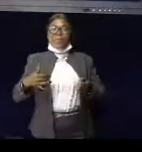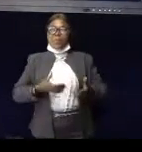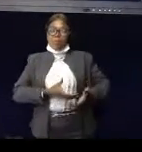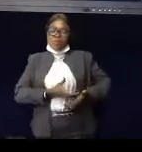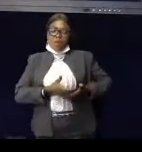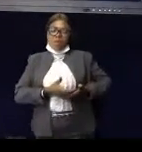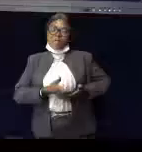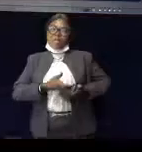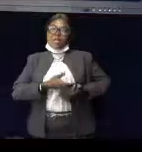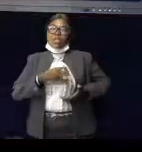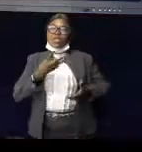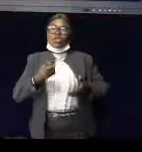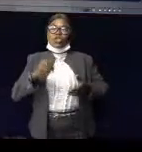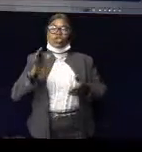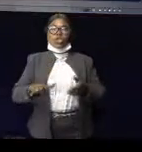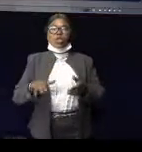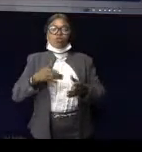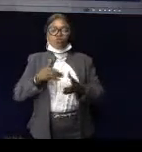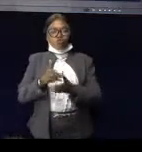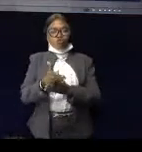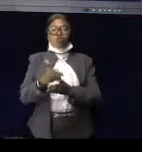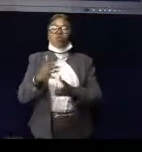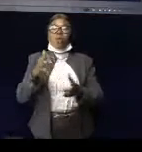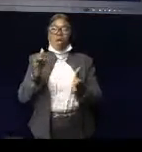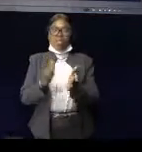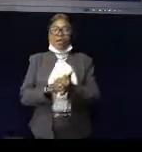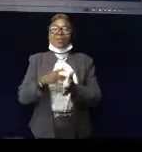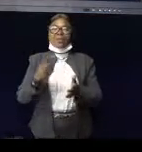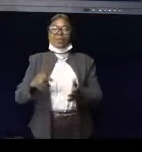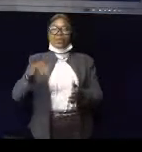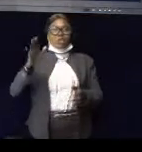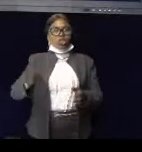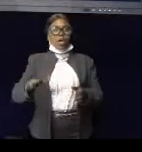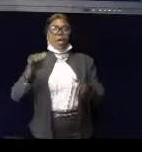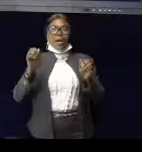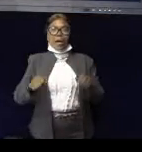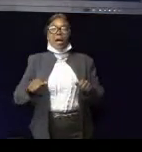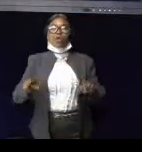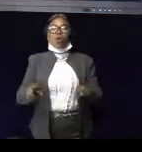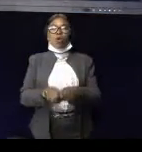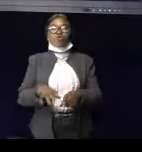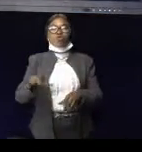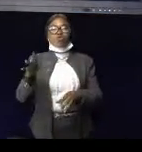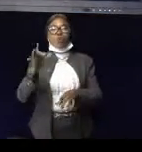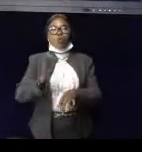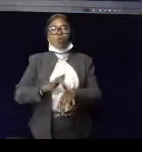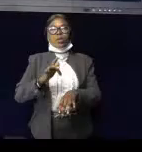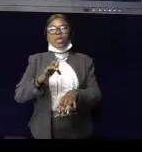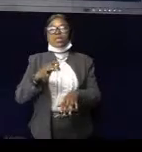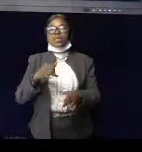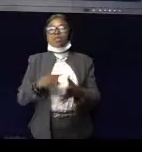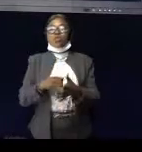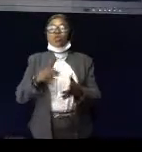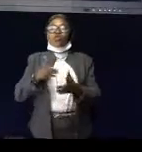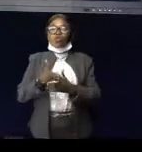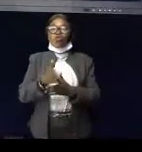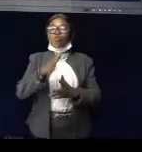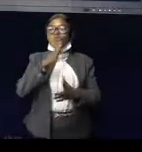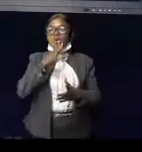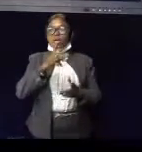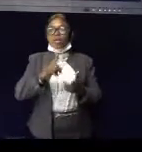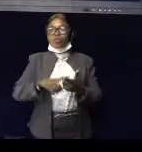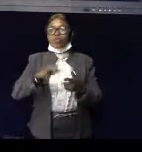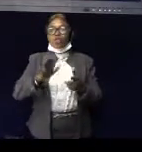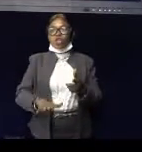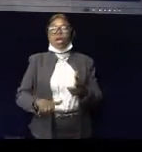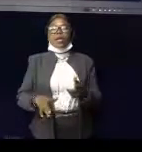infected while feeding the child, through that, the child could be infected also. That is breast milk through mother